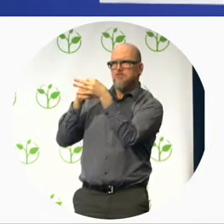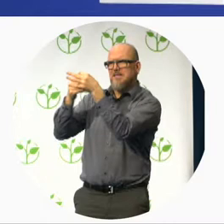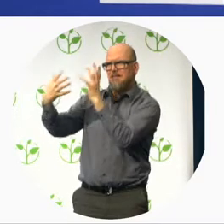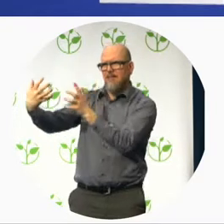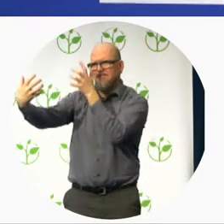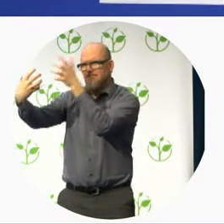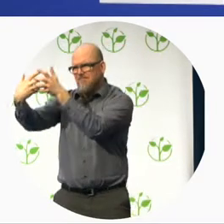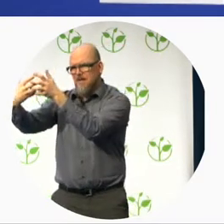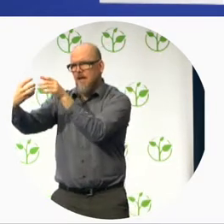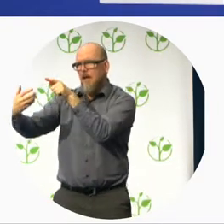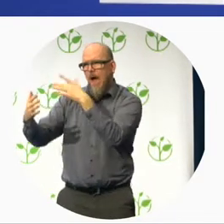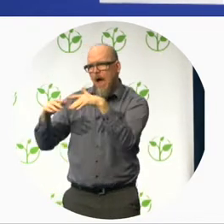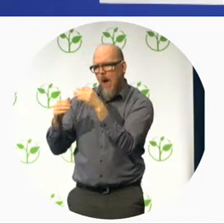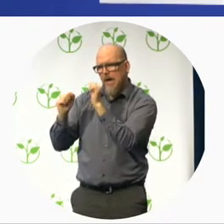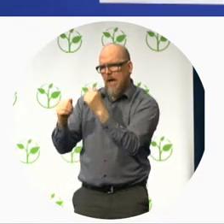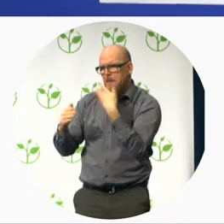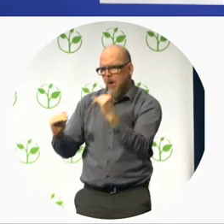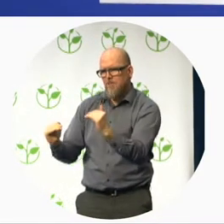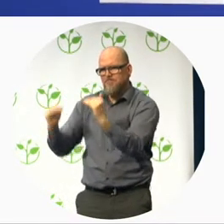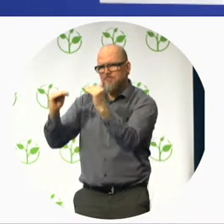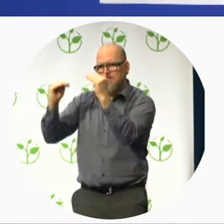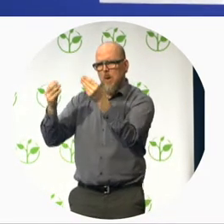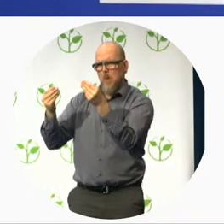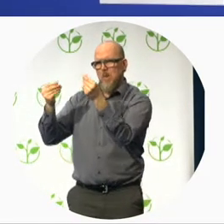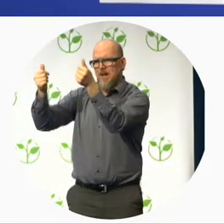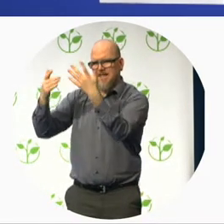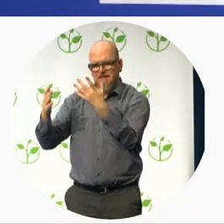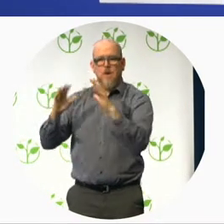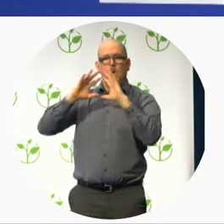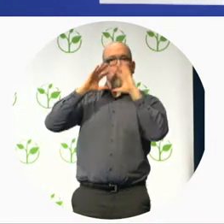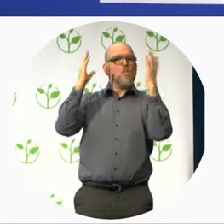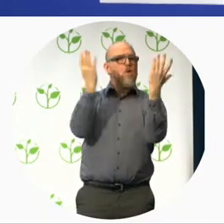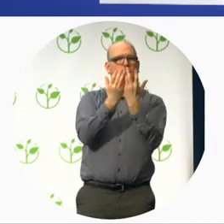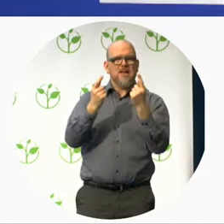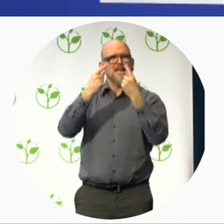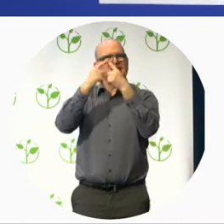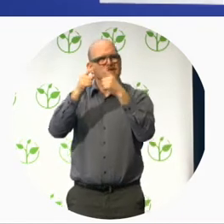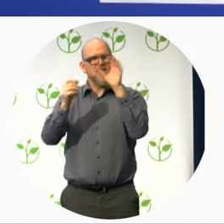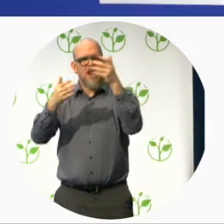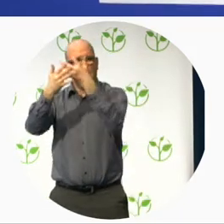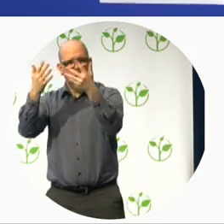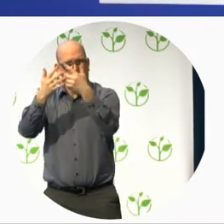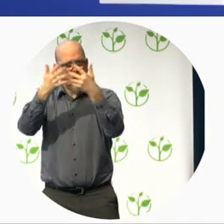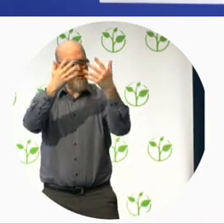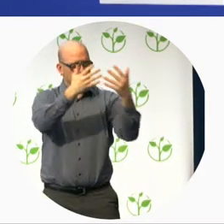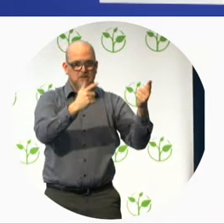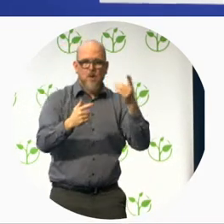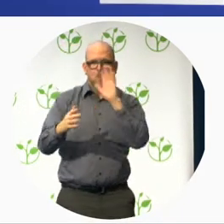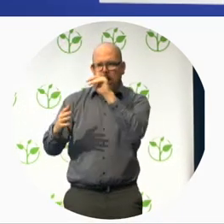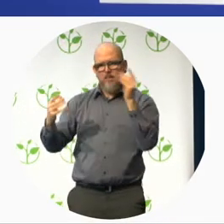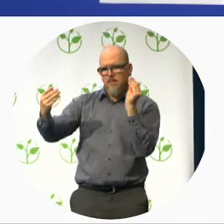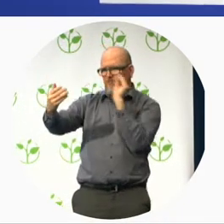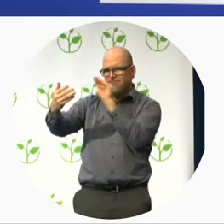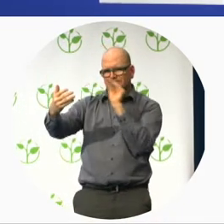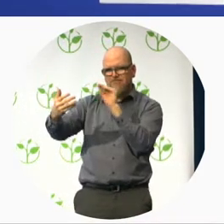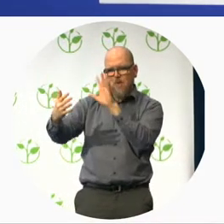sure that we deliver captioned products all around the world in all languages. The centralization of captioning support